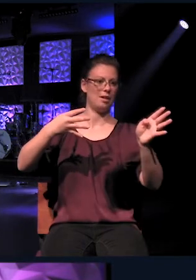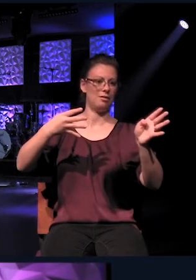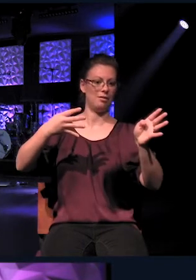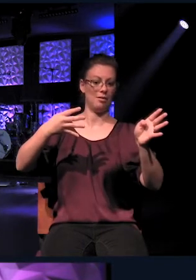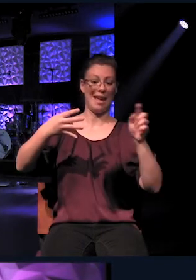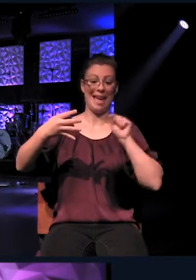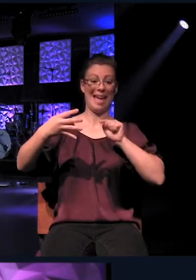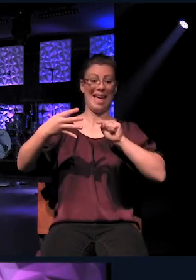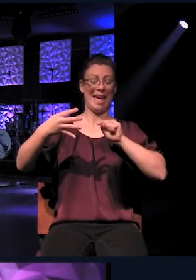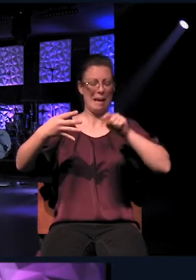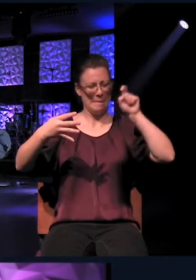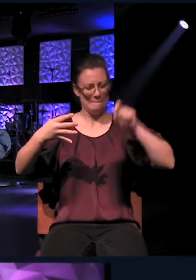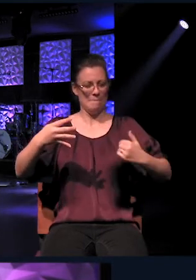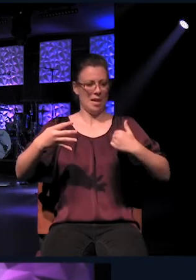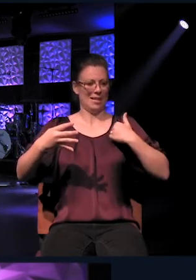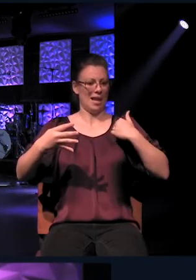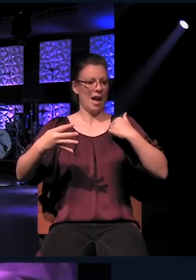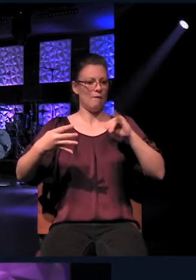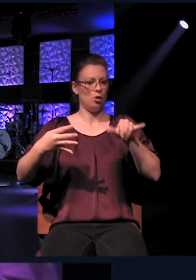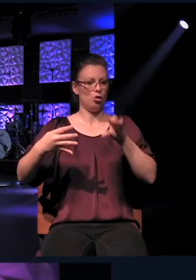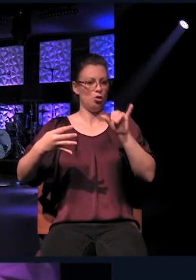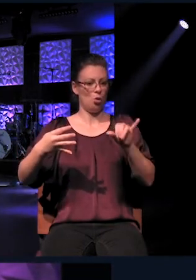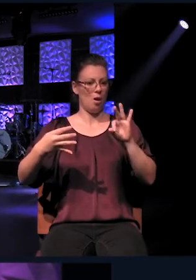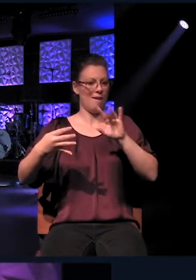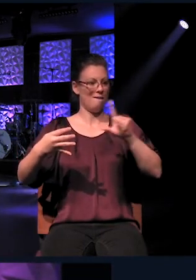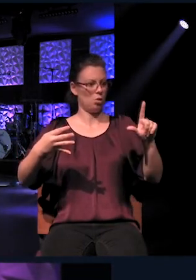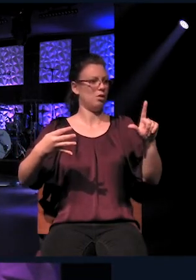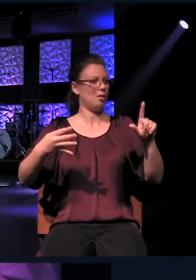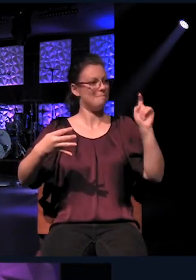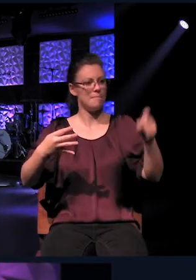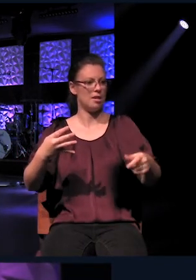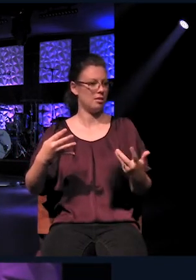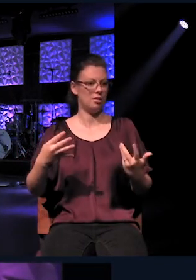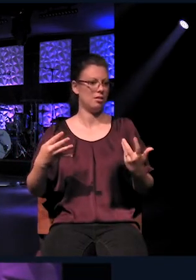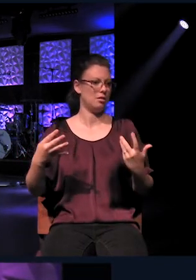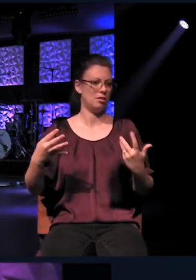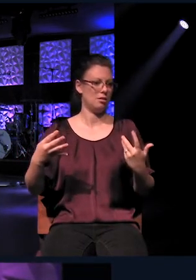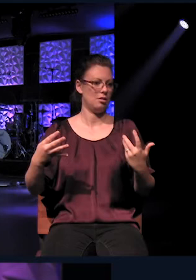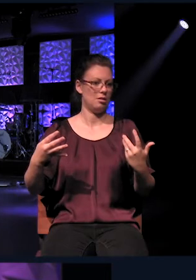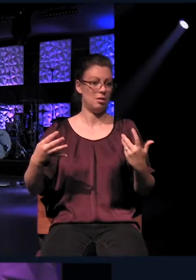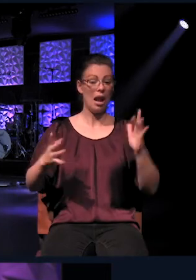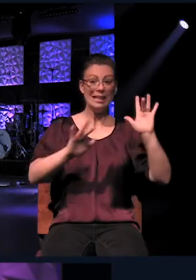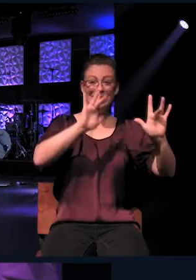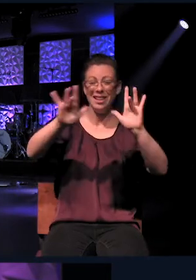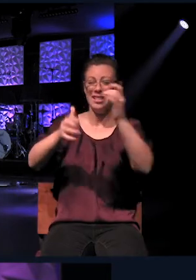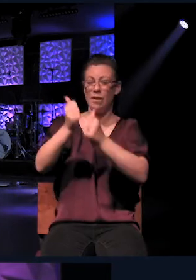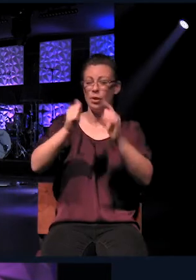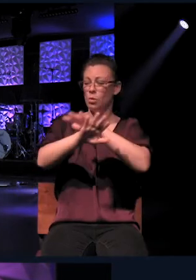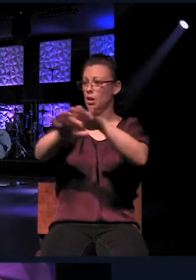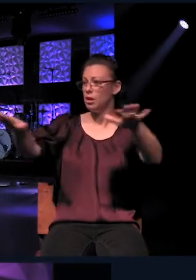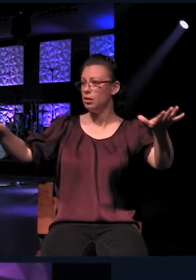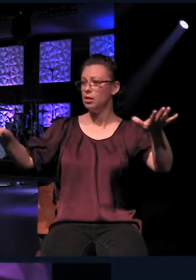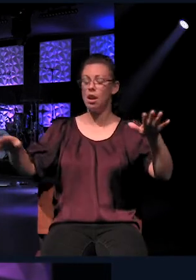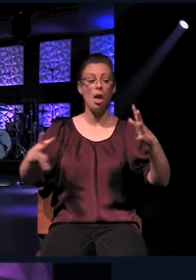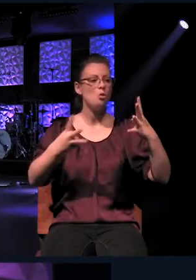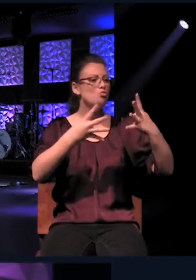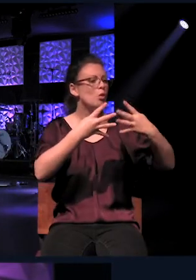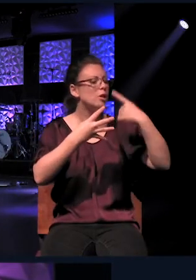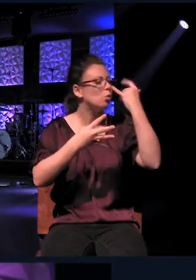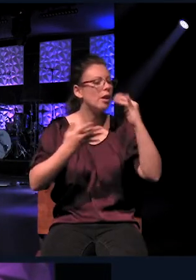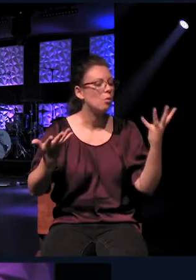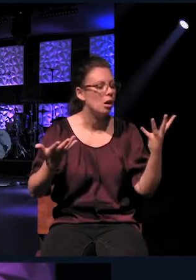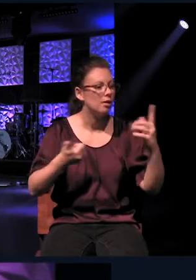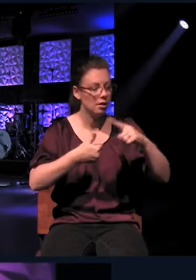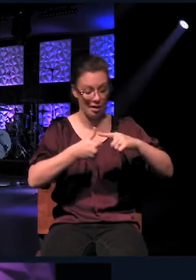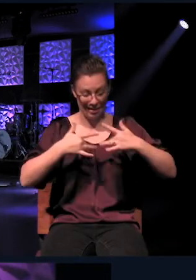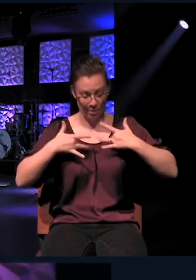Not just in our own lives, but in the lives of those that are around us. prisons of depression, prisons of self-hatred, prisons of